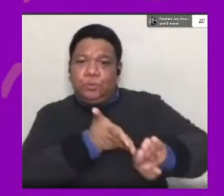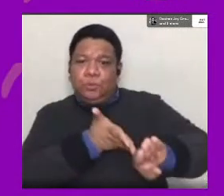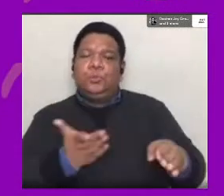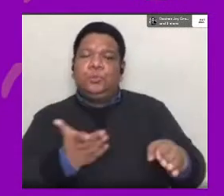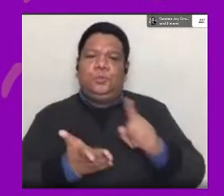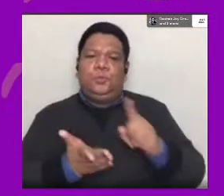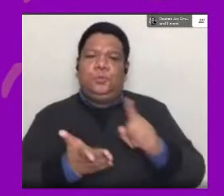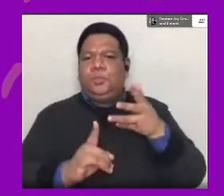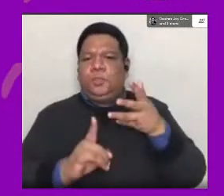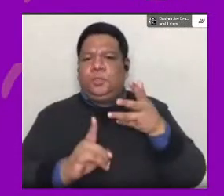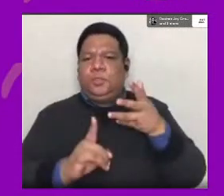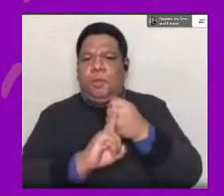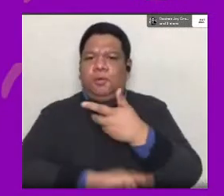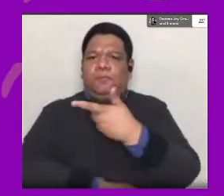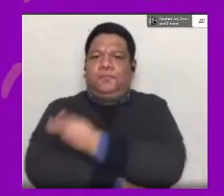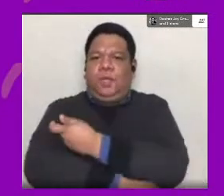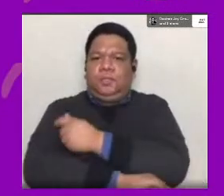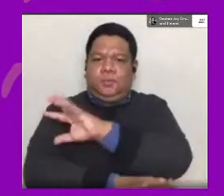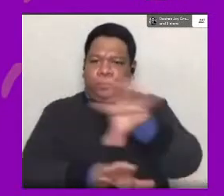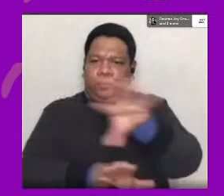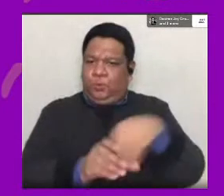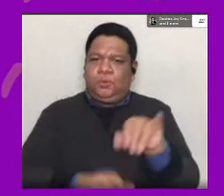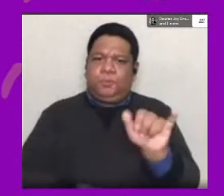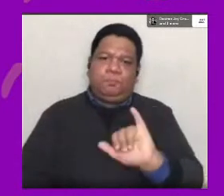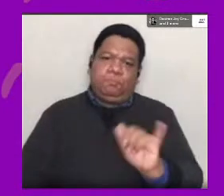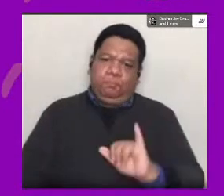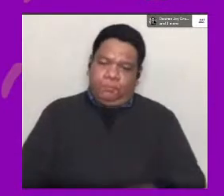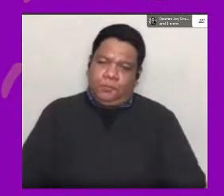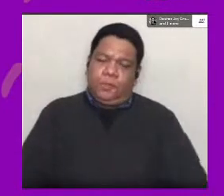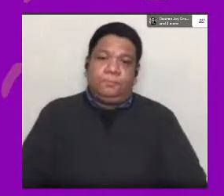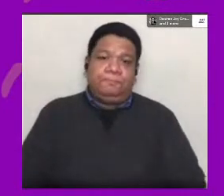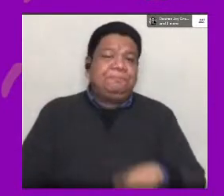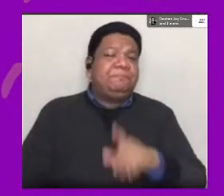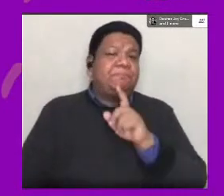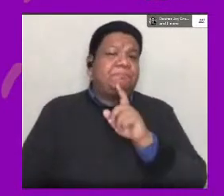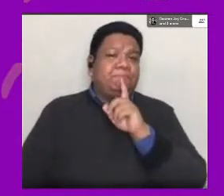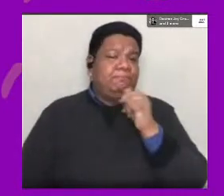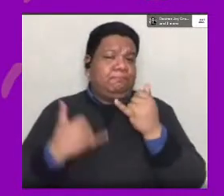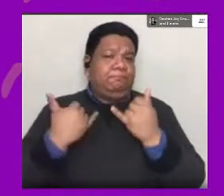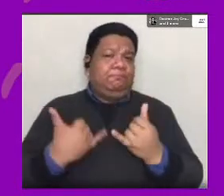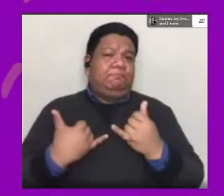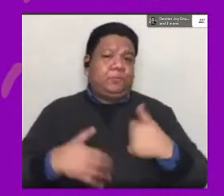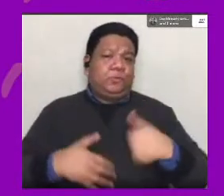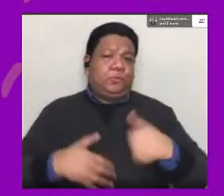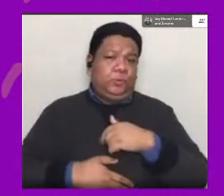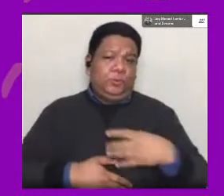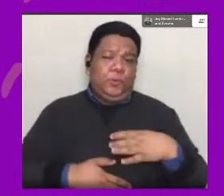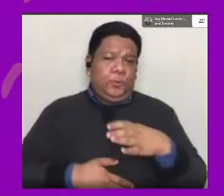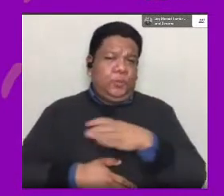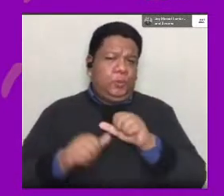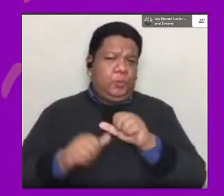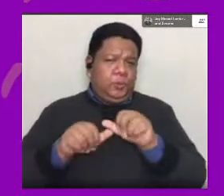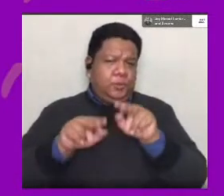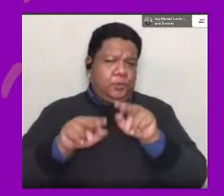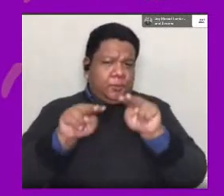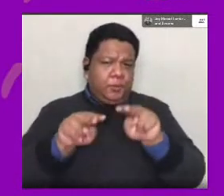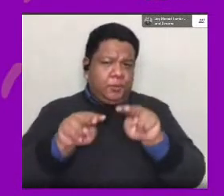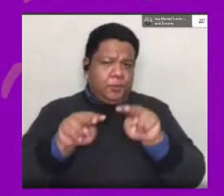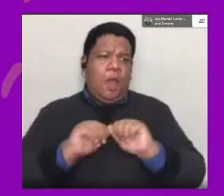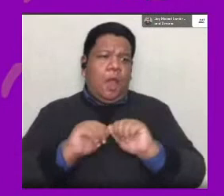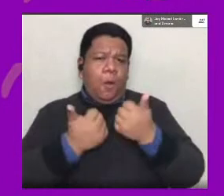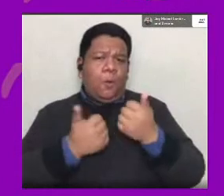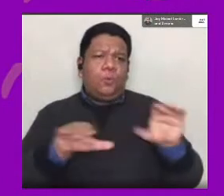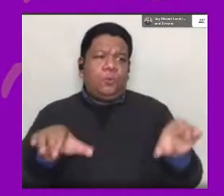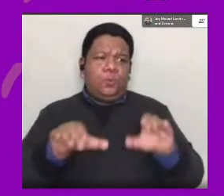impact vaccine rollout. It is in this light that the Commission continues to monitor the COVID-19 responses